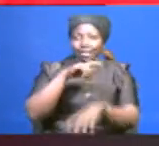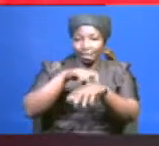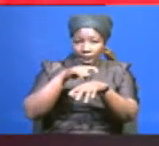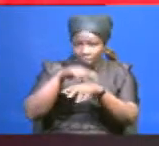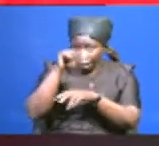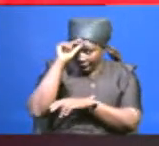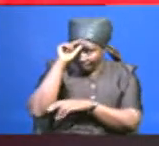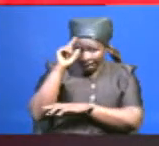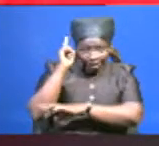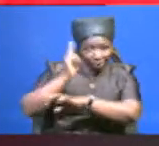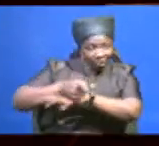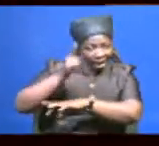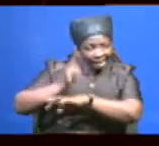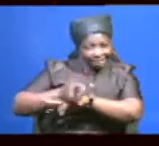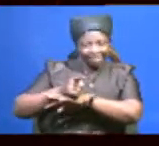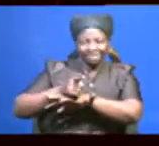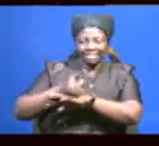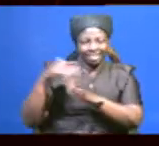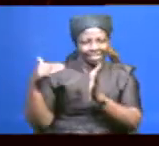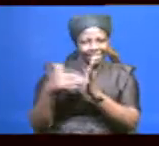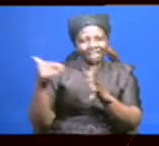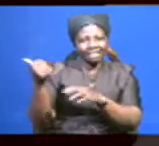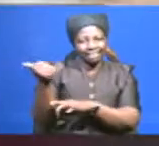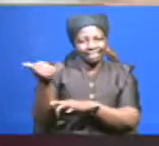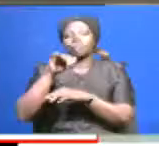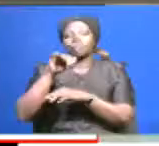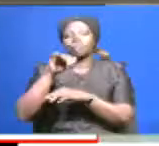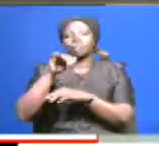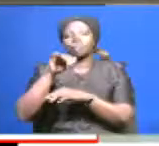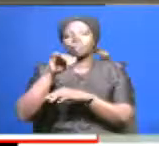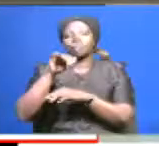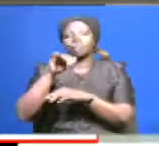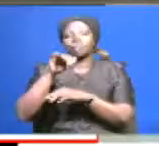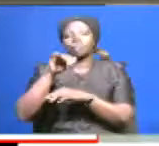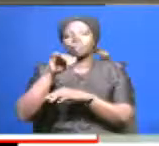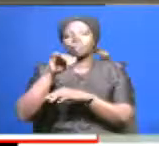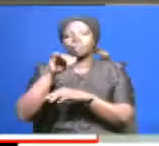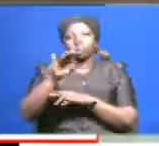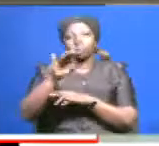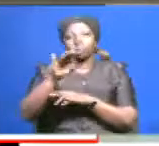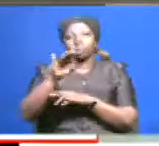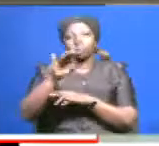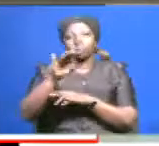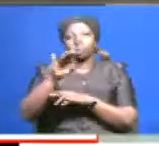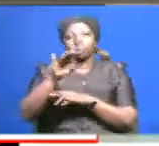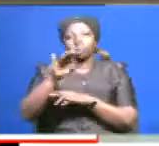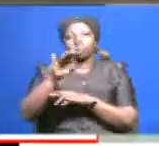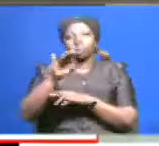warns against chaos. We have established